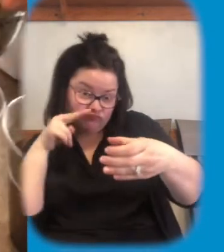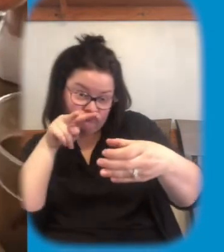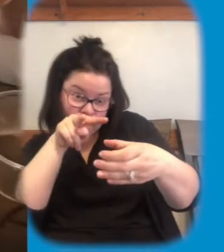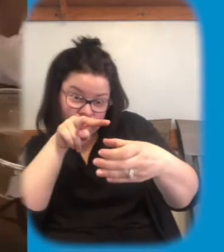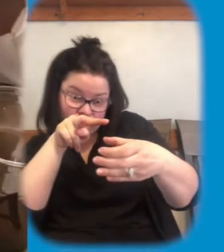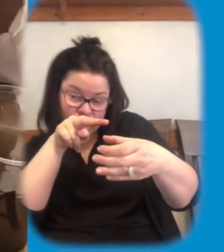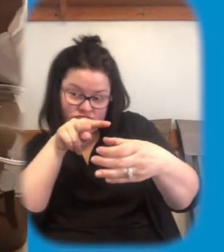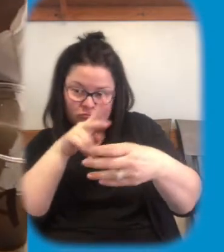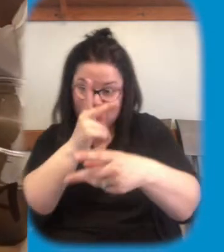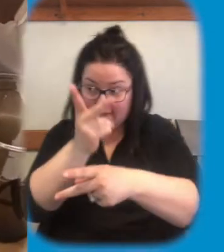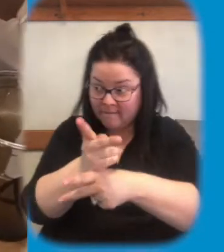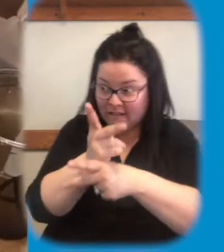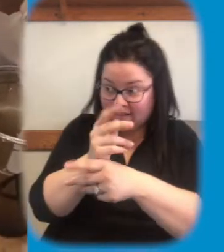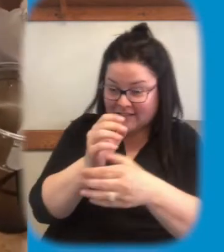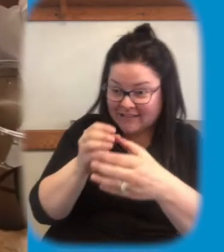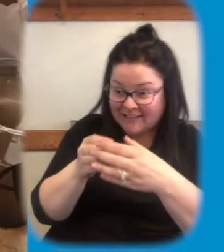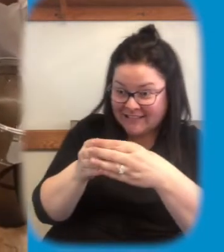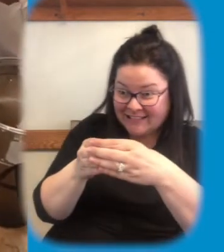Be careful.